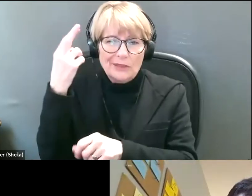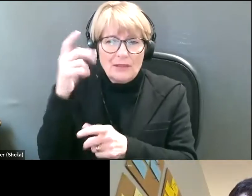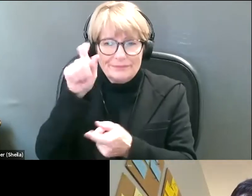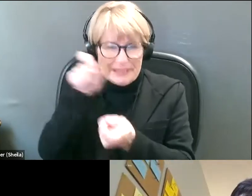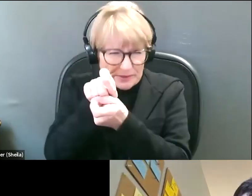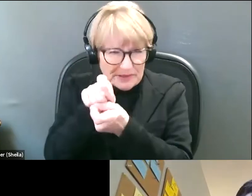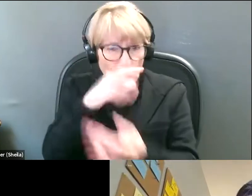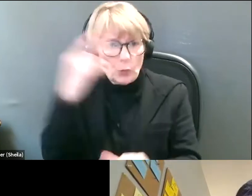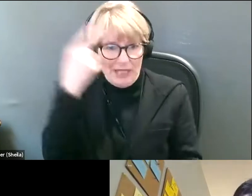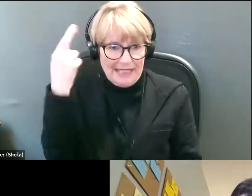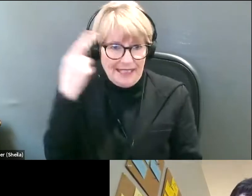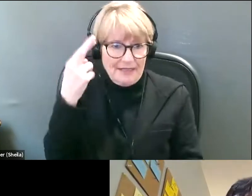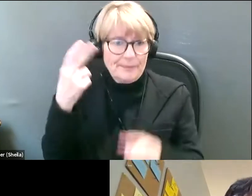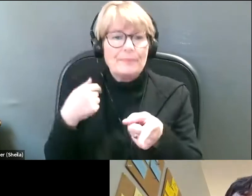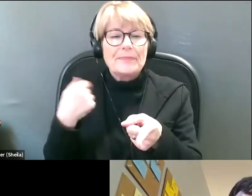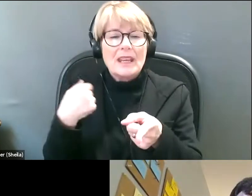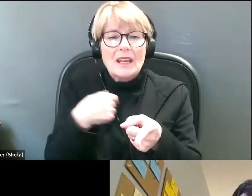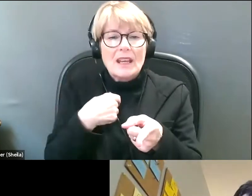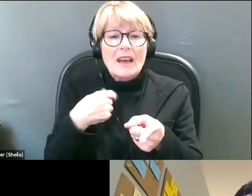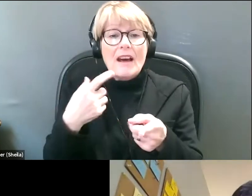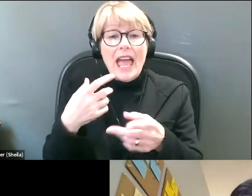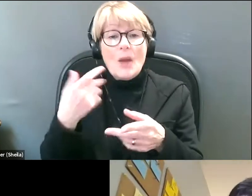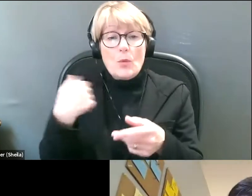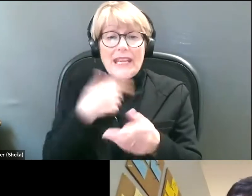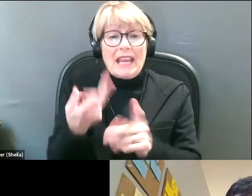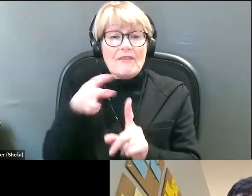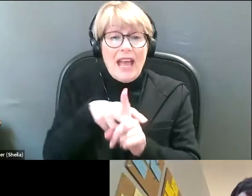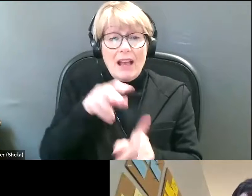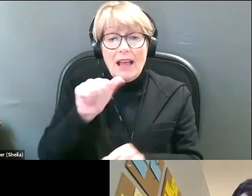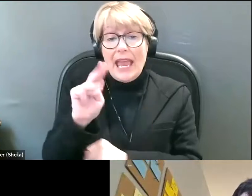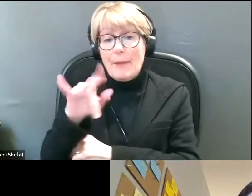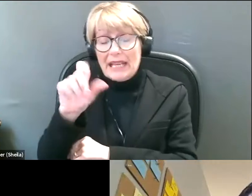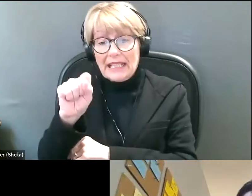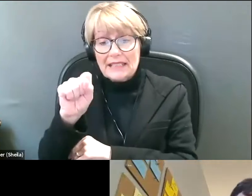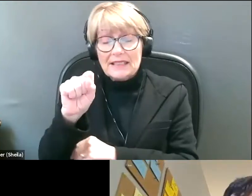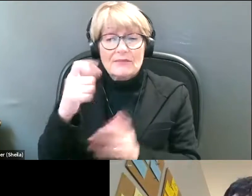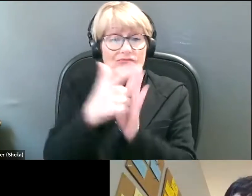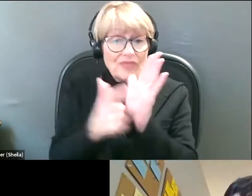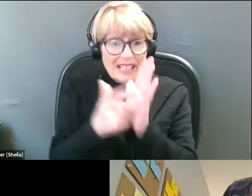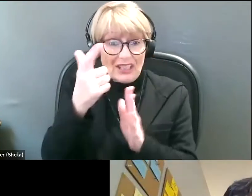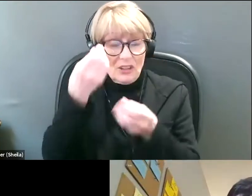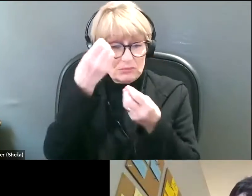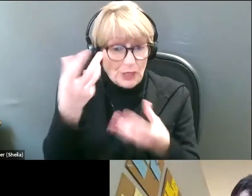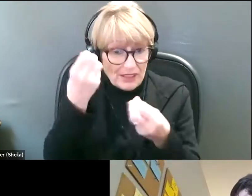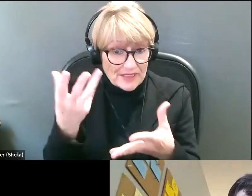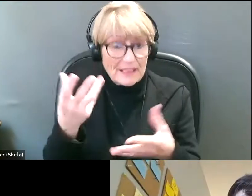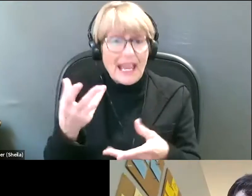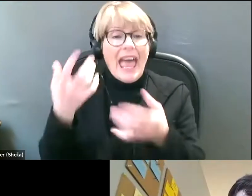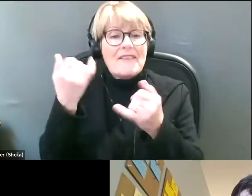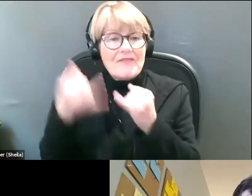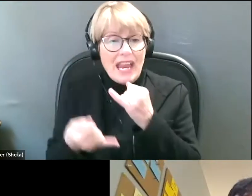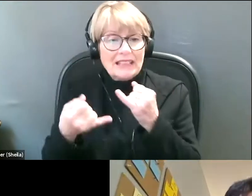advocacy, and files amicus curiae briefs. Finally, we have outreach, which is what I do, where we focus on building